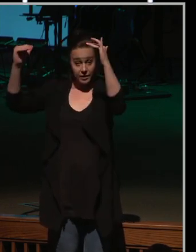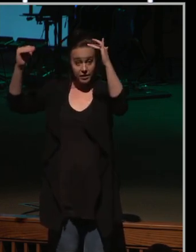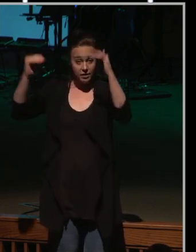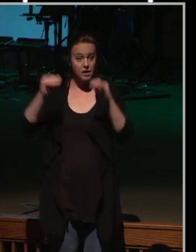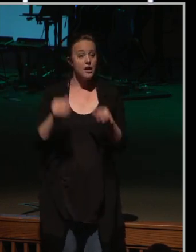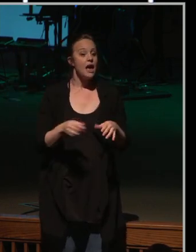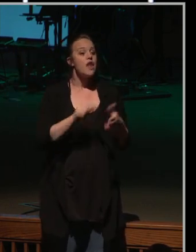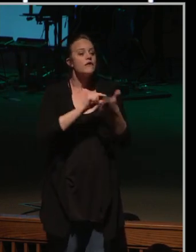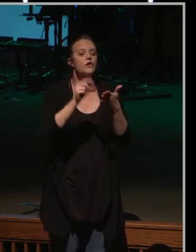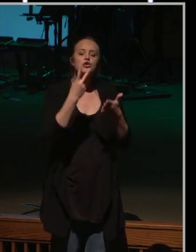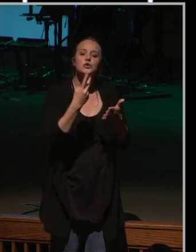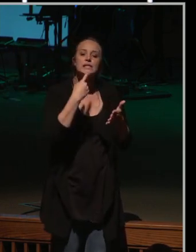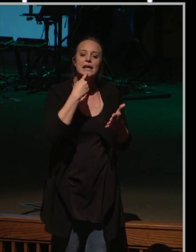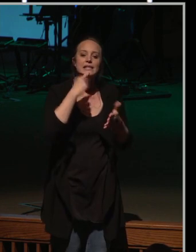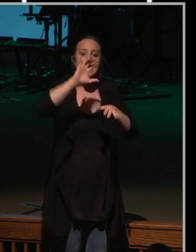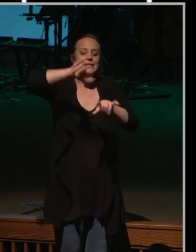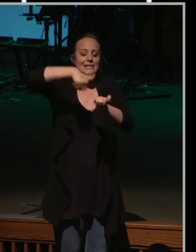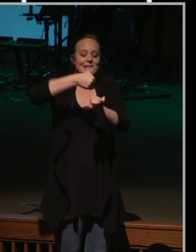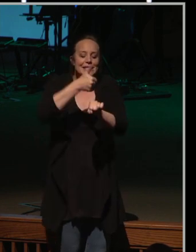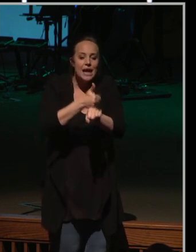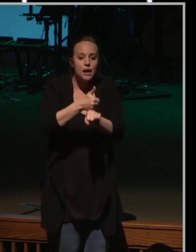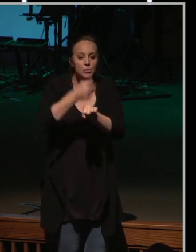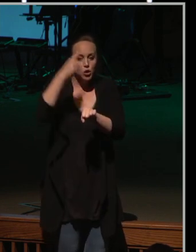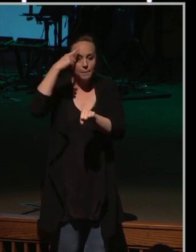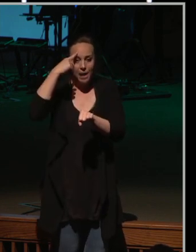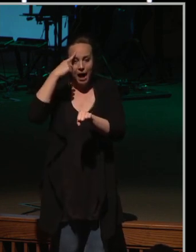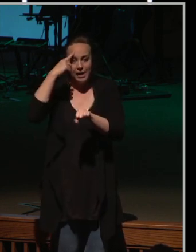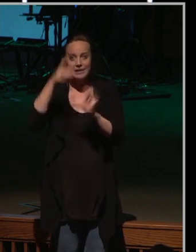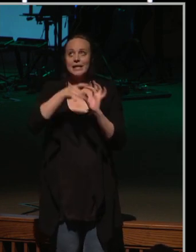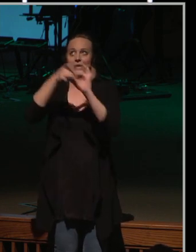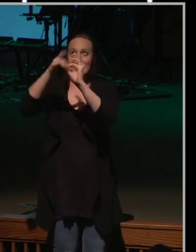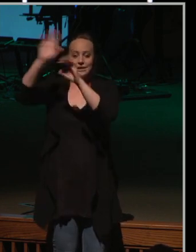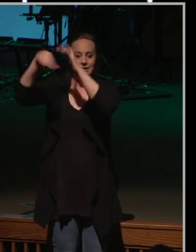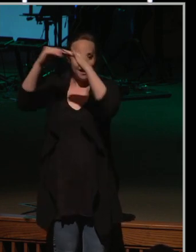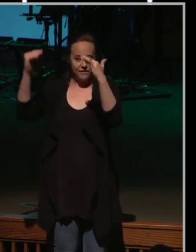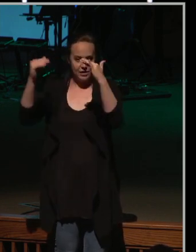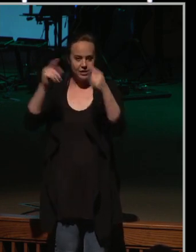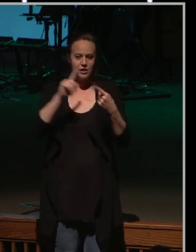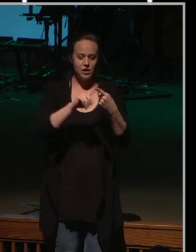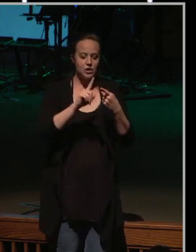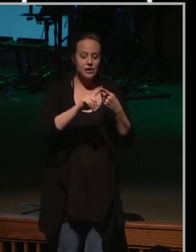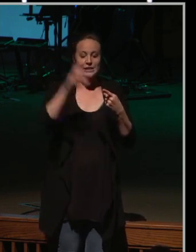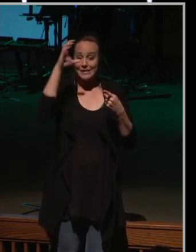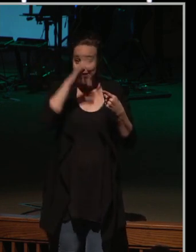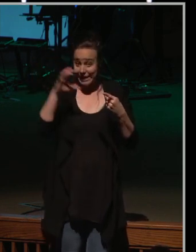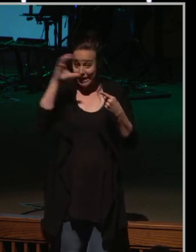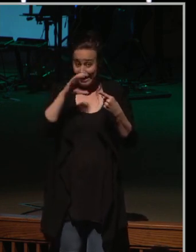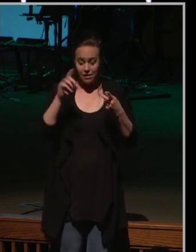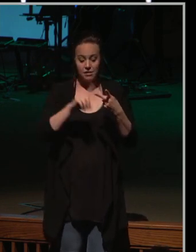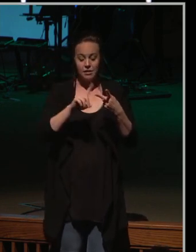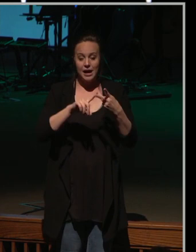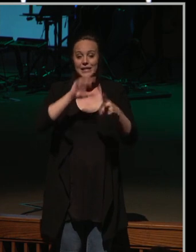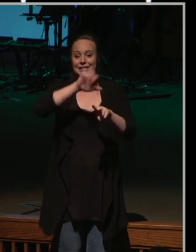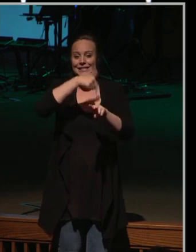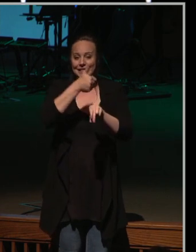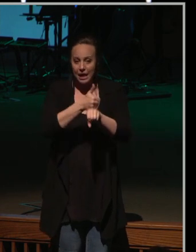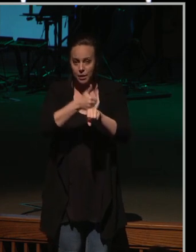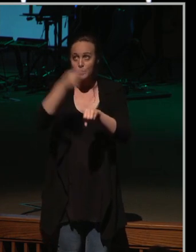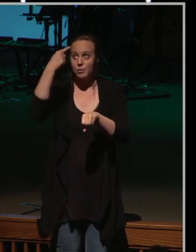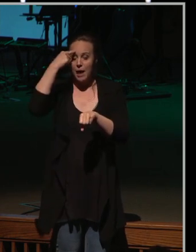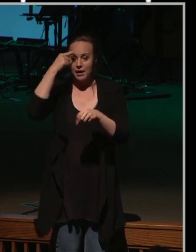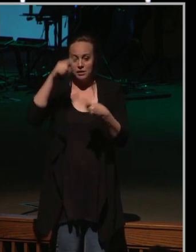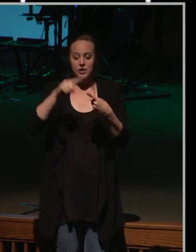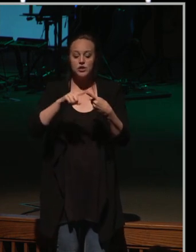the things that are above. Two different words with, I think, two different meanings. Seek the things that are above. Desire